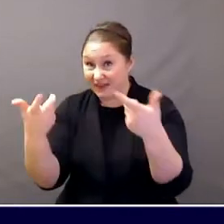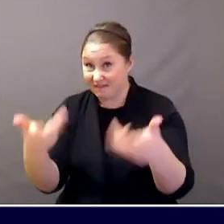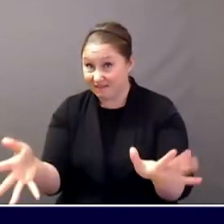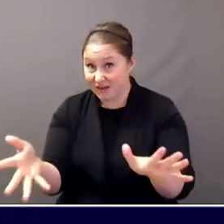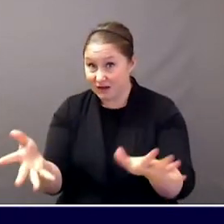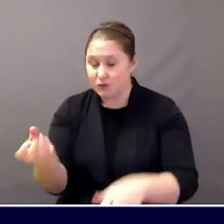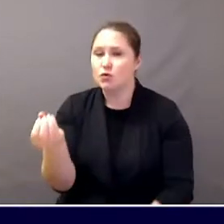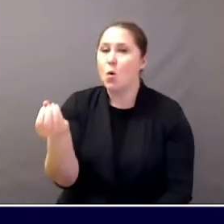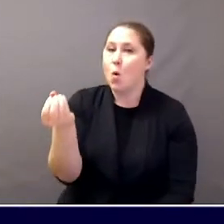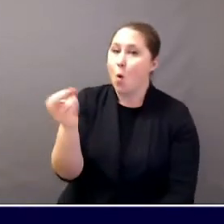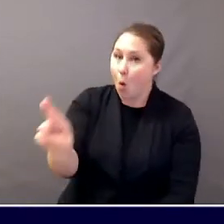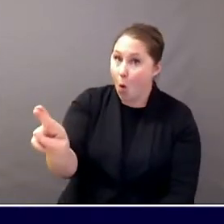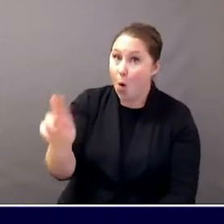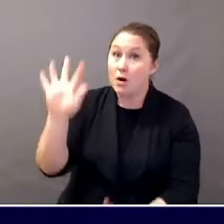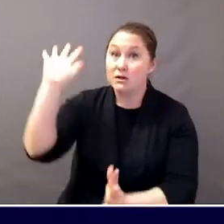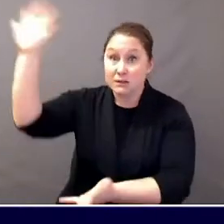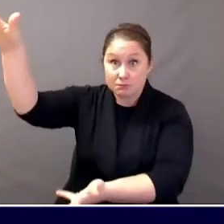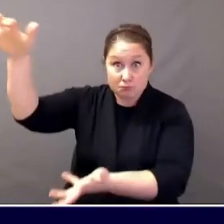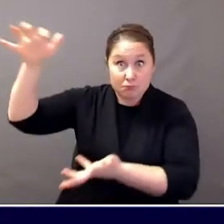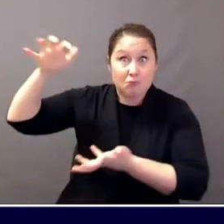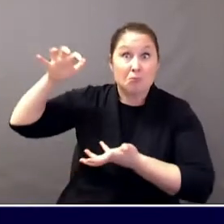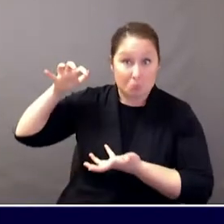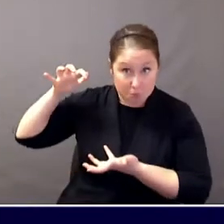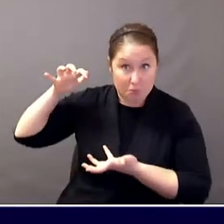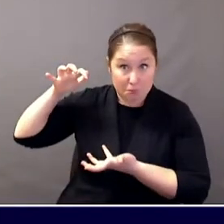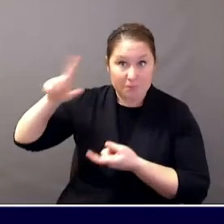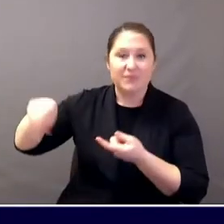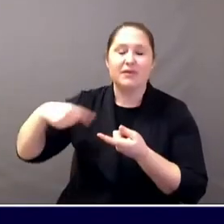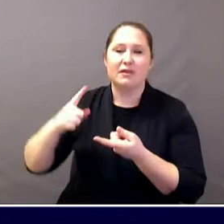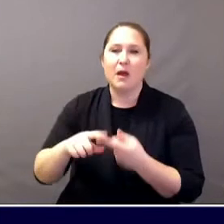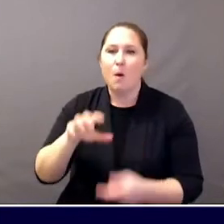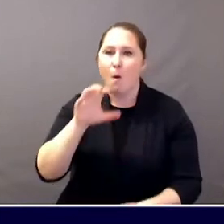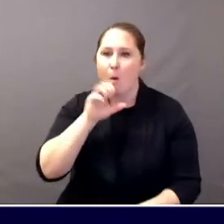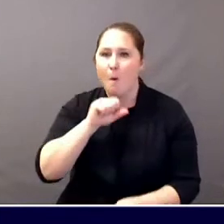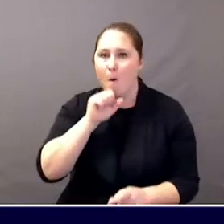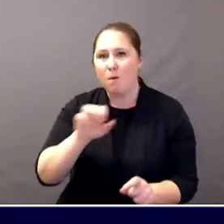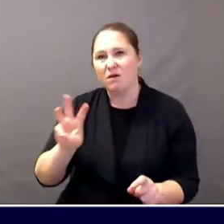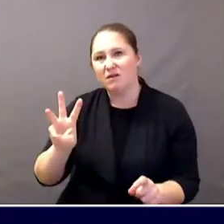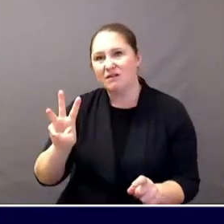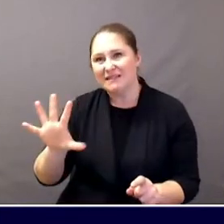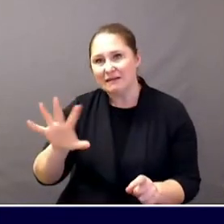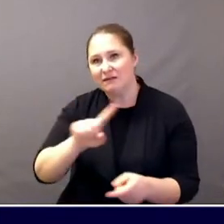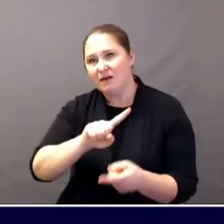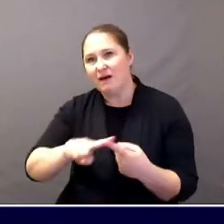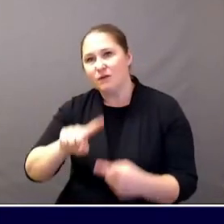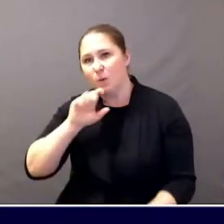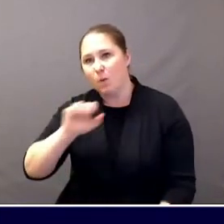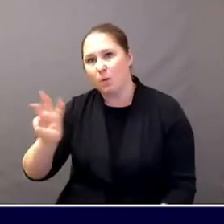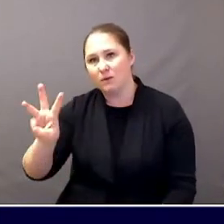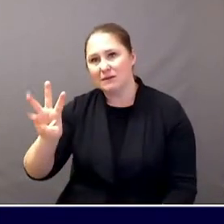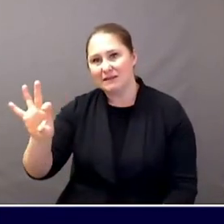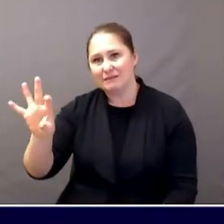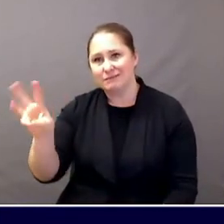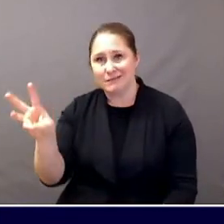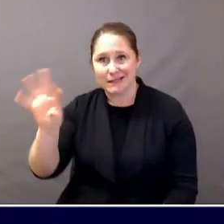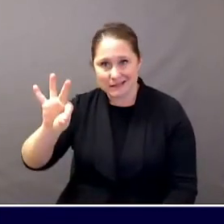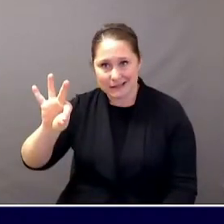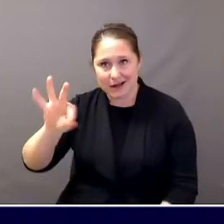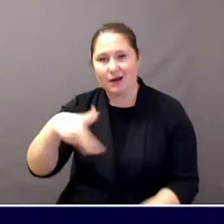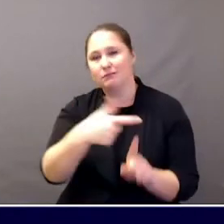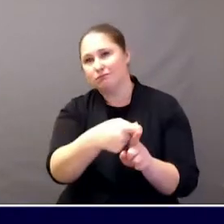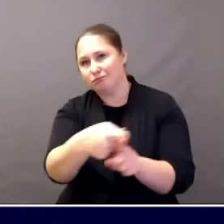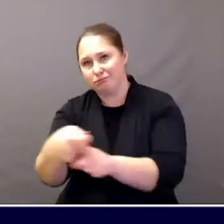expecting, we will move next to vaccinate people between the ages of 65 and 69. After we vaccinate